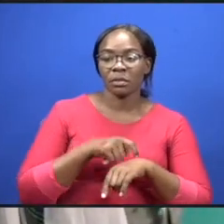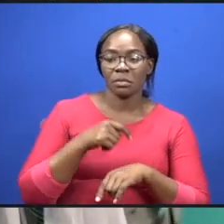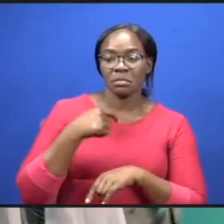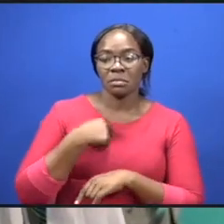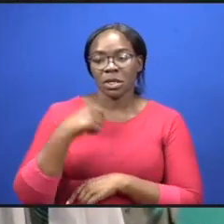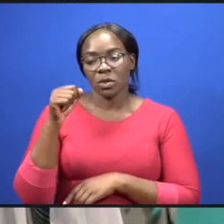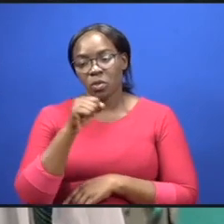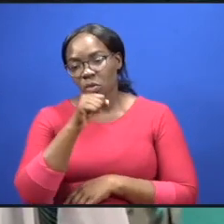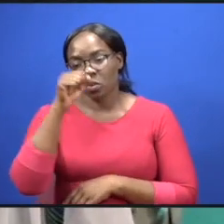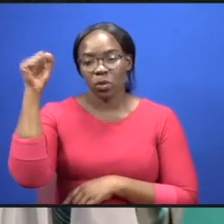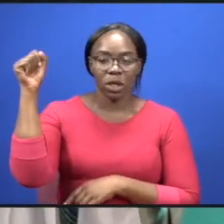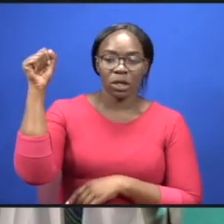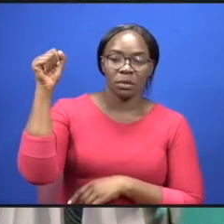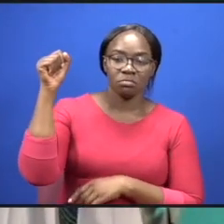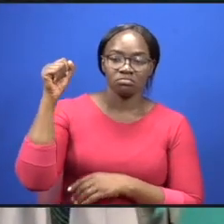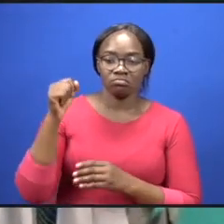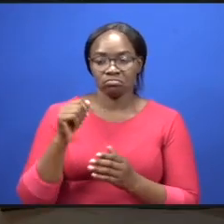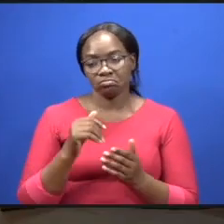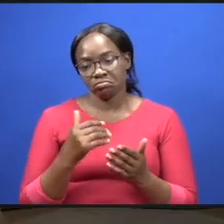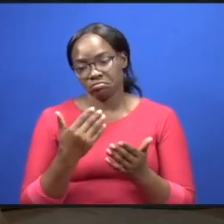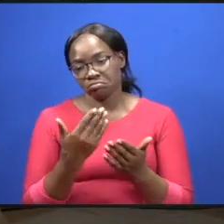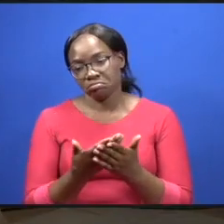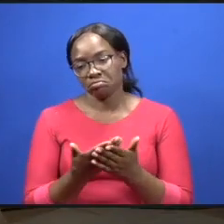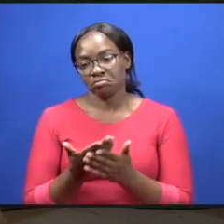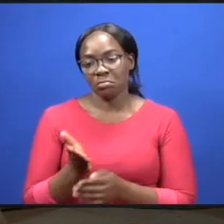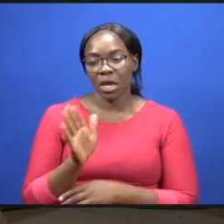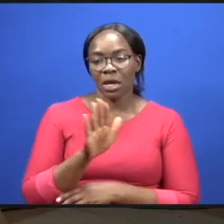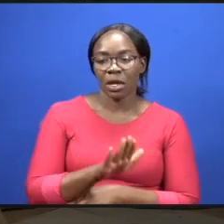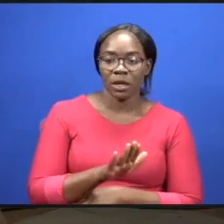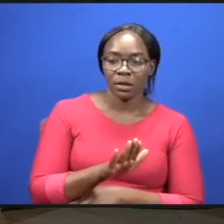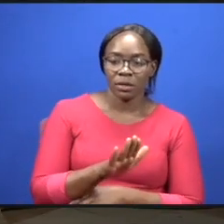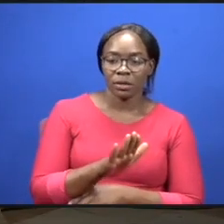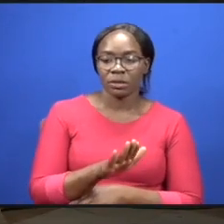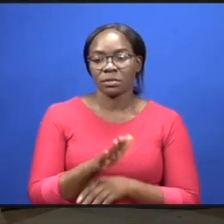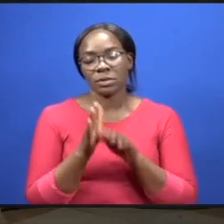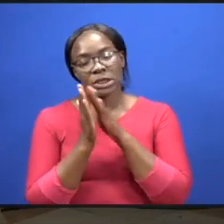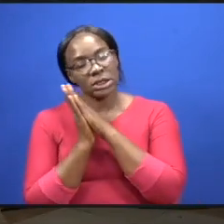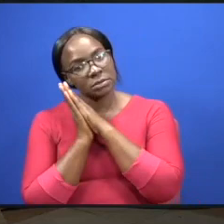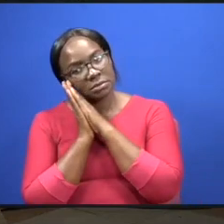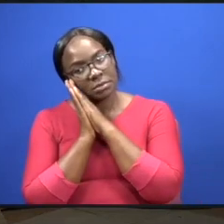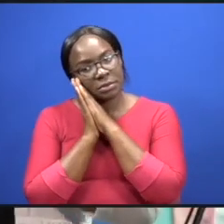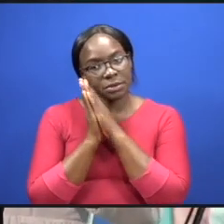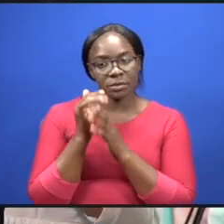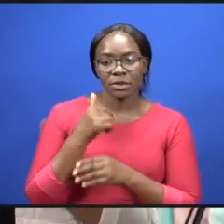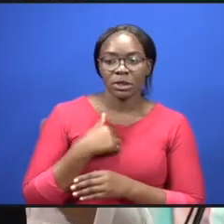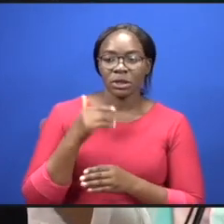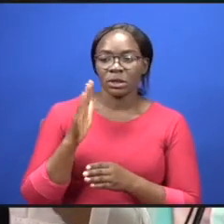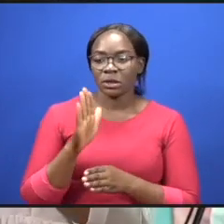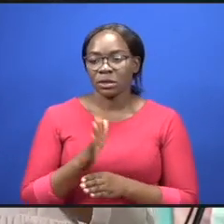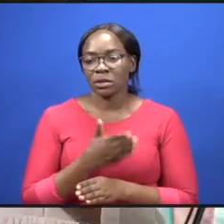that I wake up till I lay my head, I